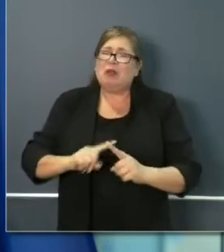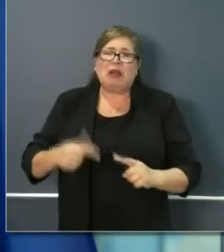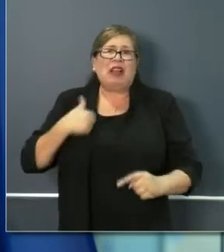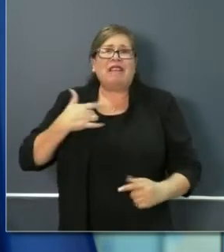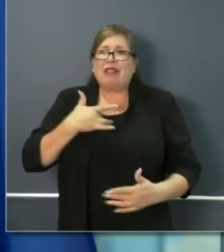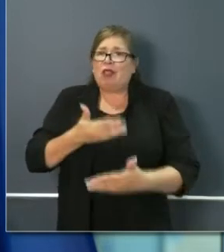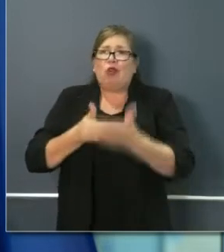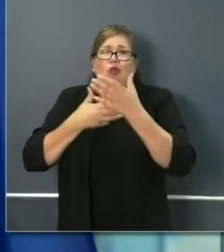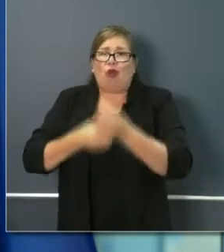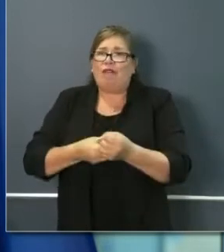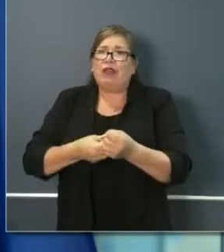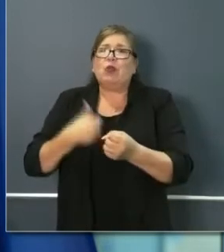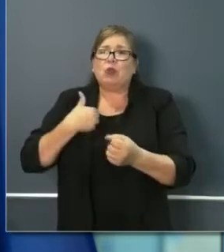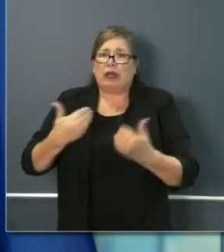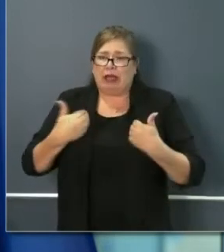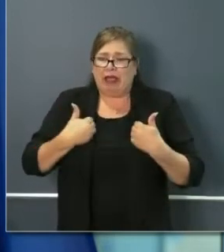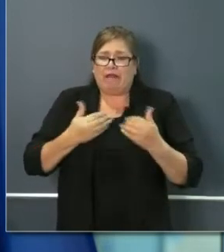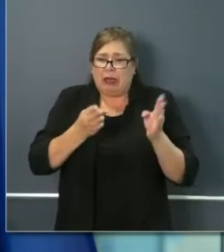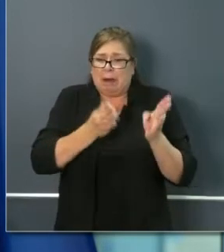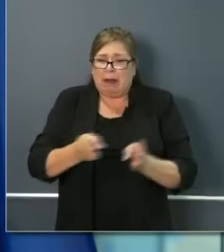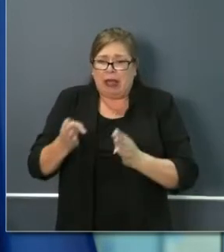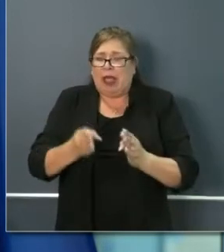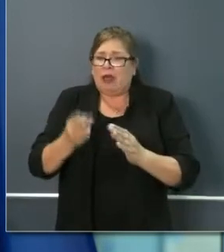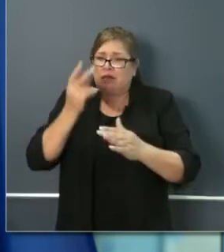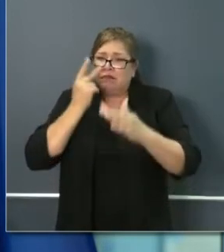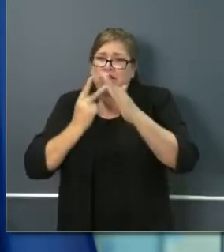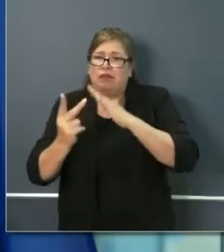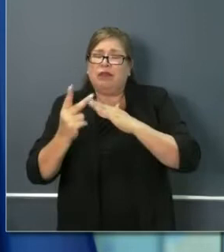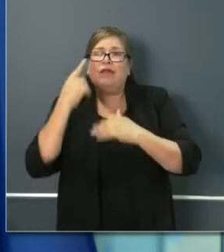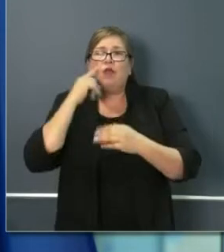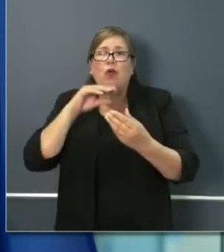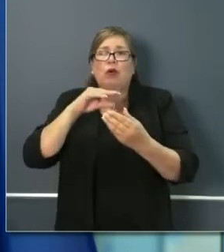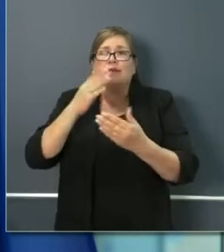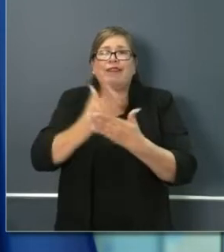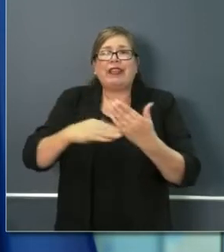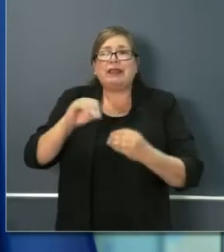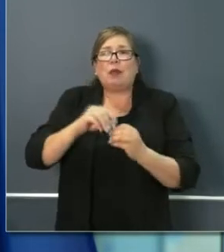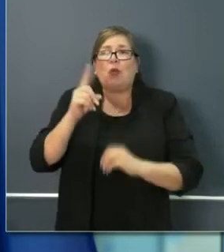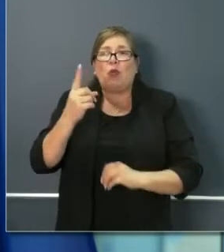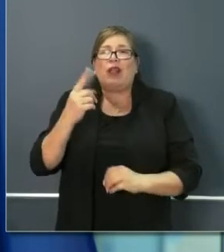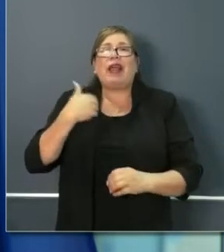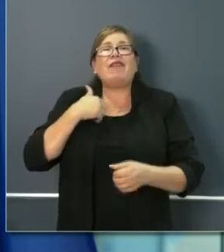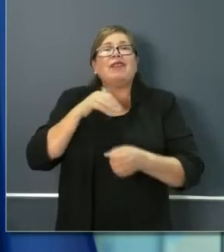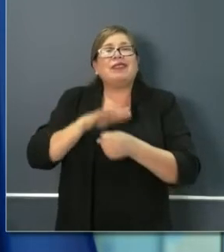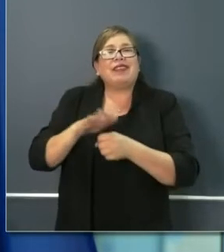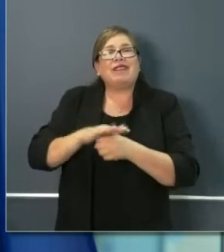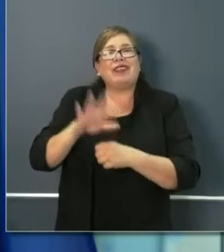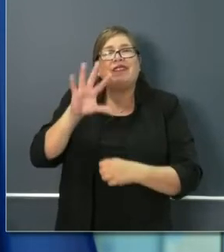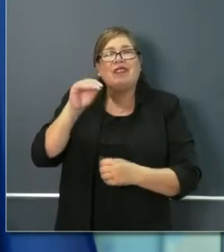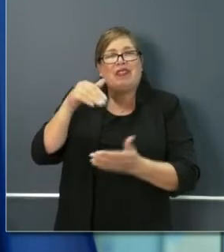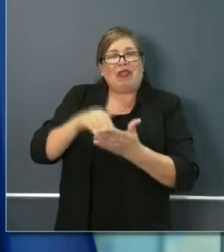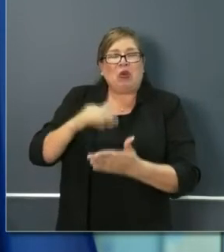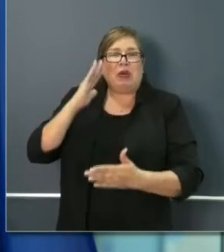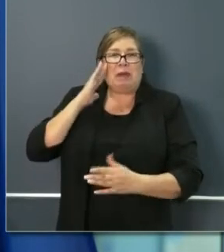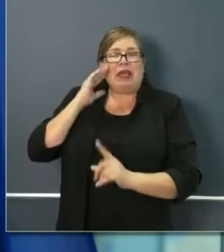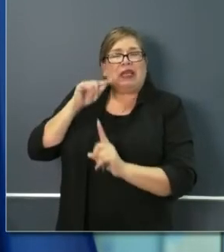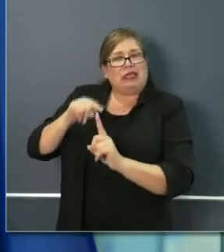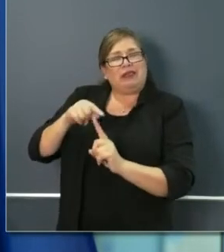in our current modeling and that 50,000 number for phase one. Tiffany Stecker, Bloomberg.